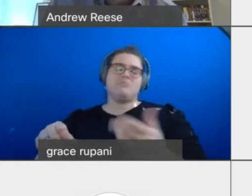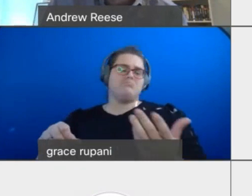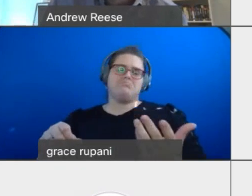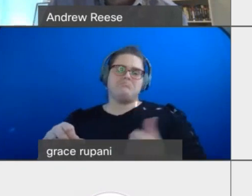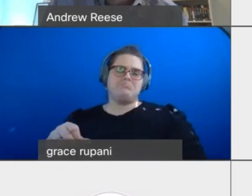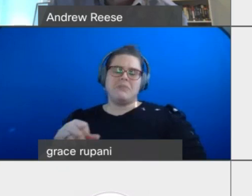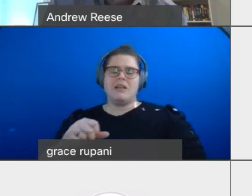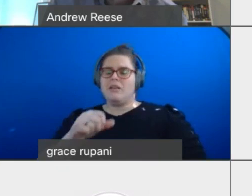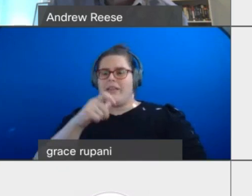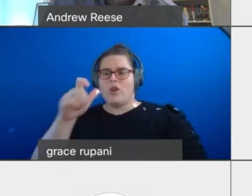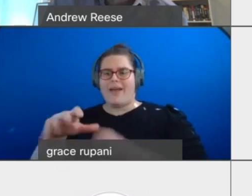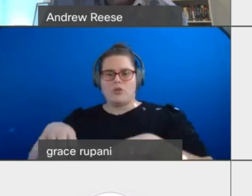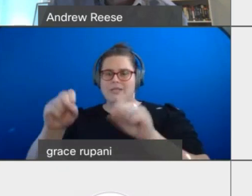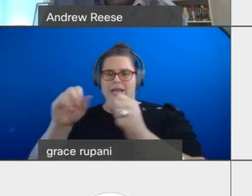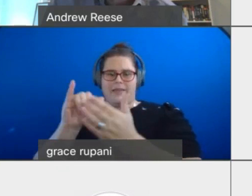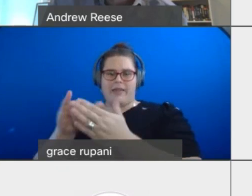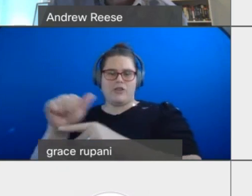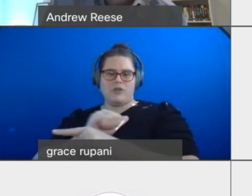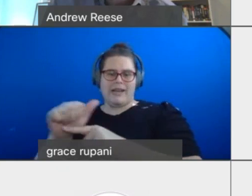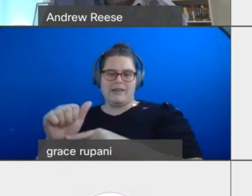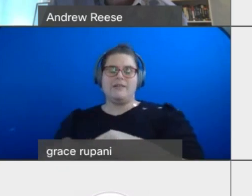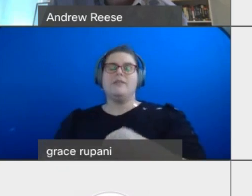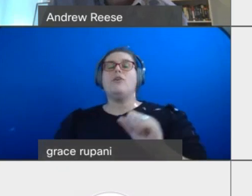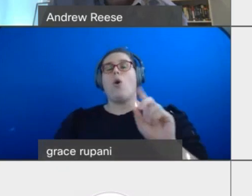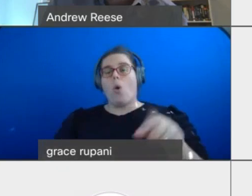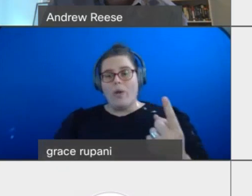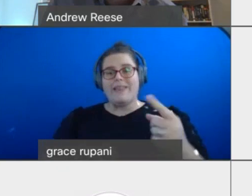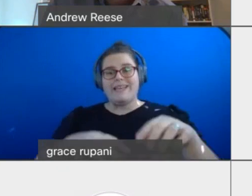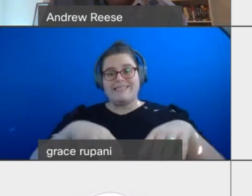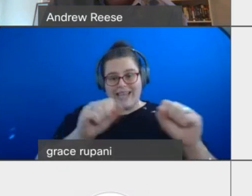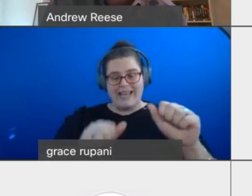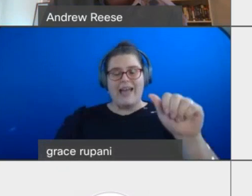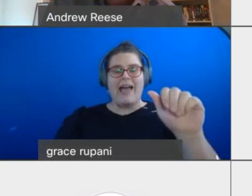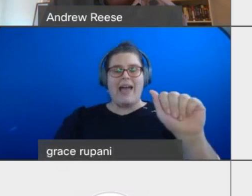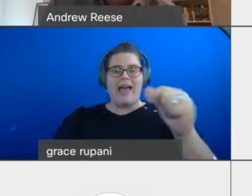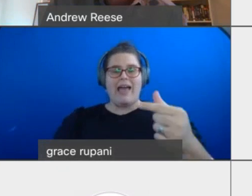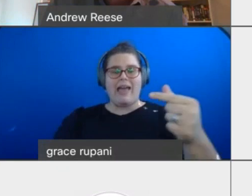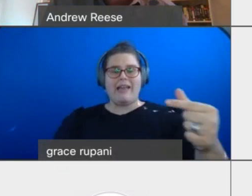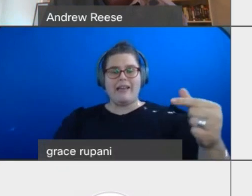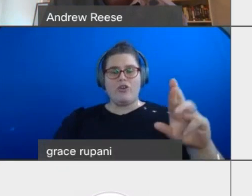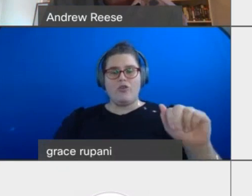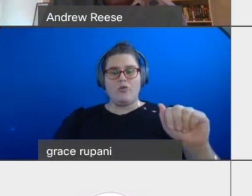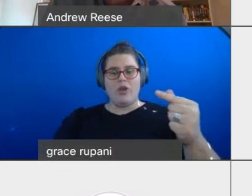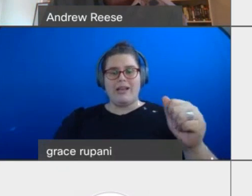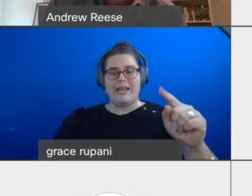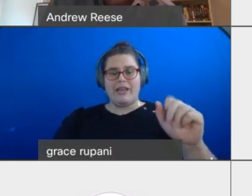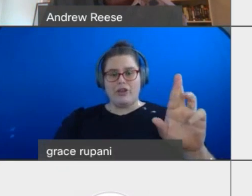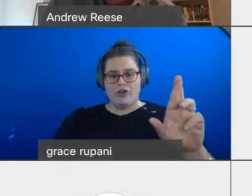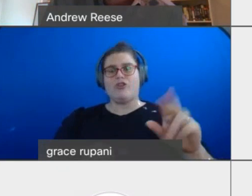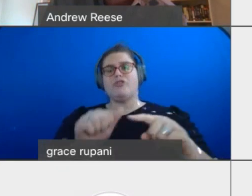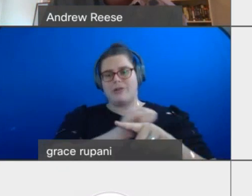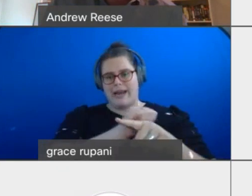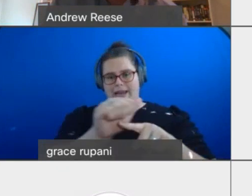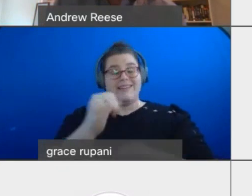aggregator training, and that info should also be in the link provided. If it is not, you can